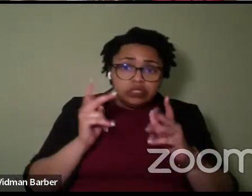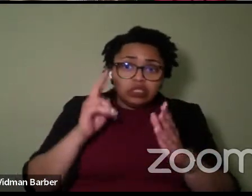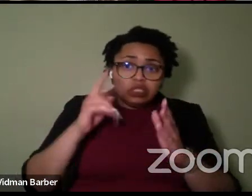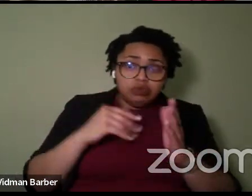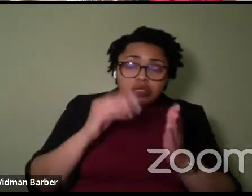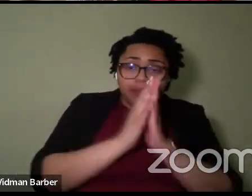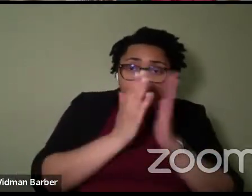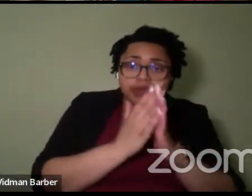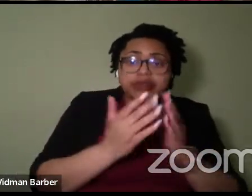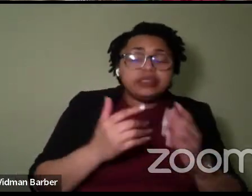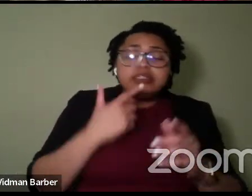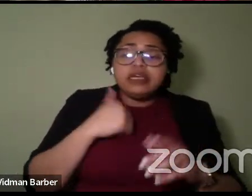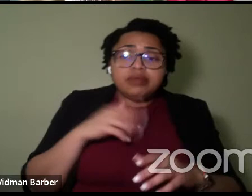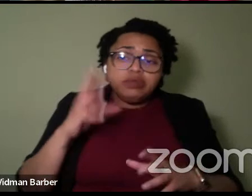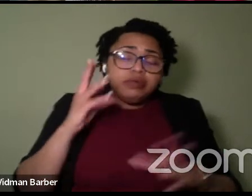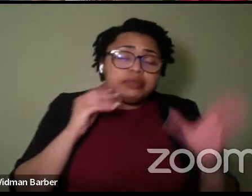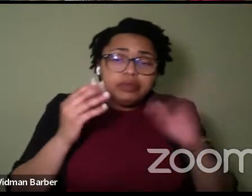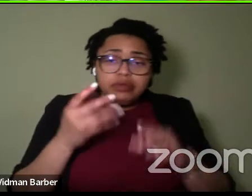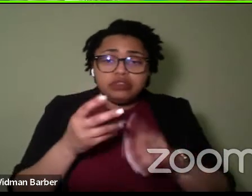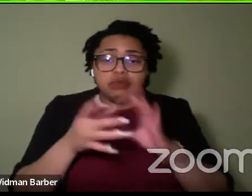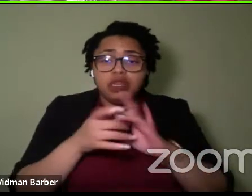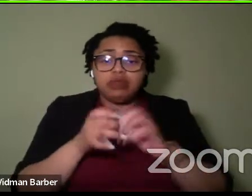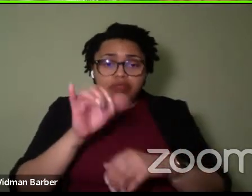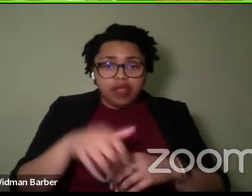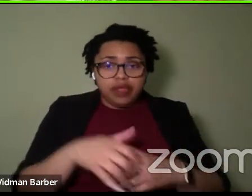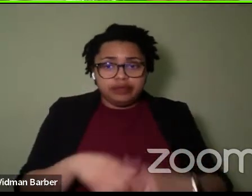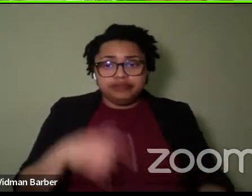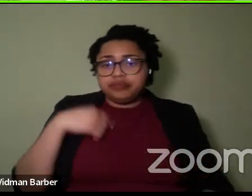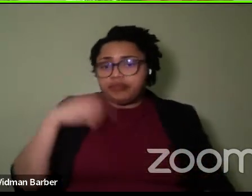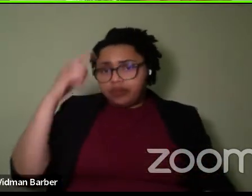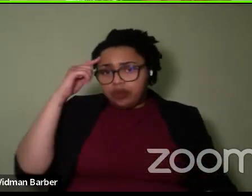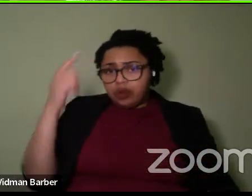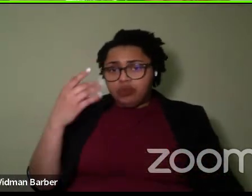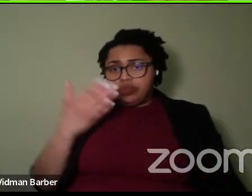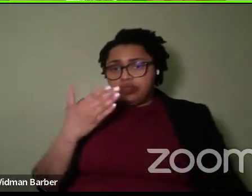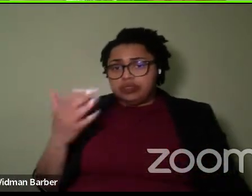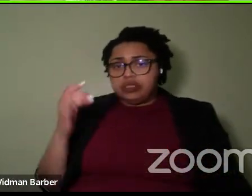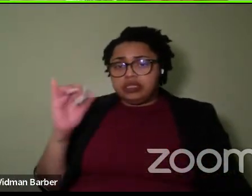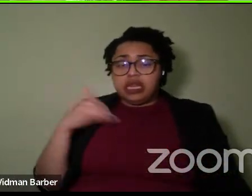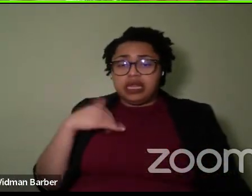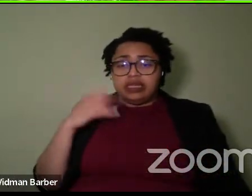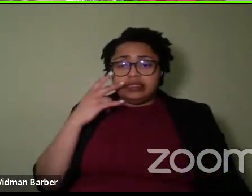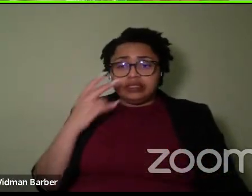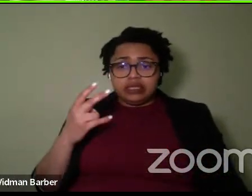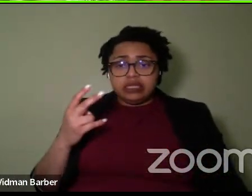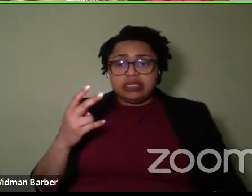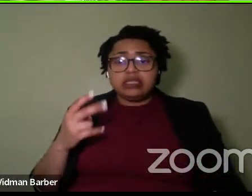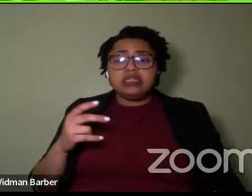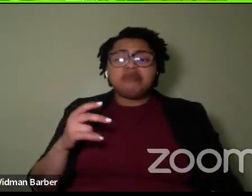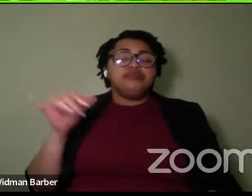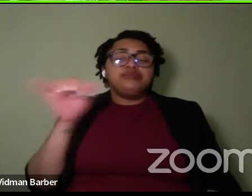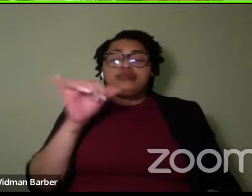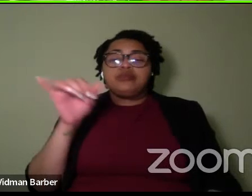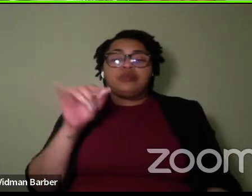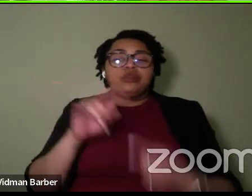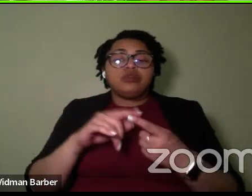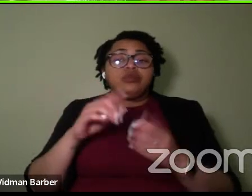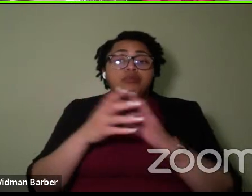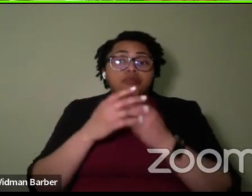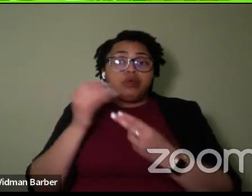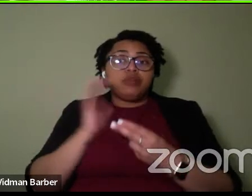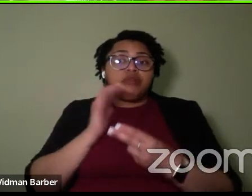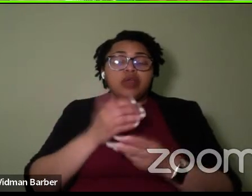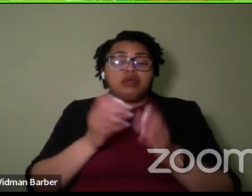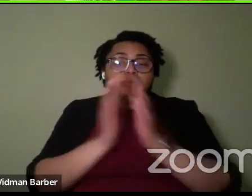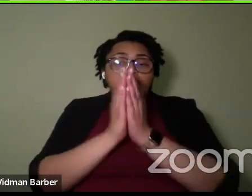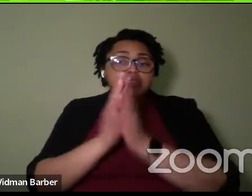Yeah, go ahead. I think one of the things that I see very similar to both of our books is that people who pick it up think